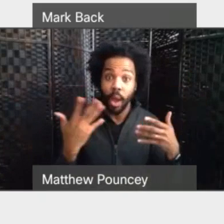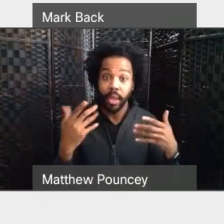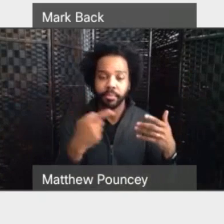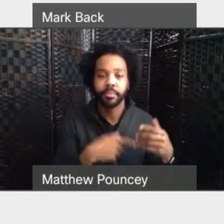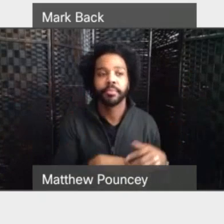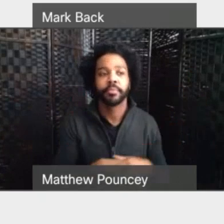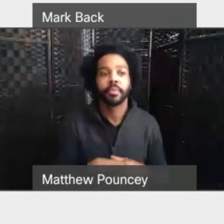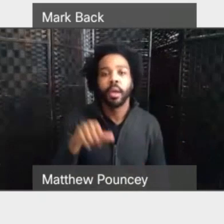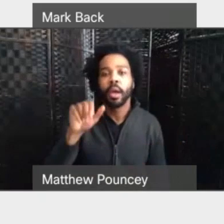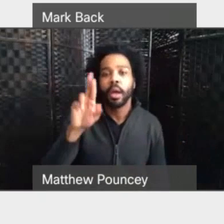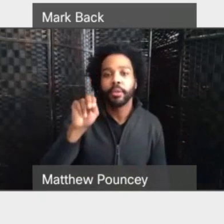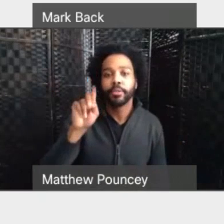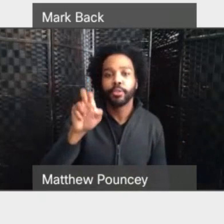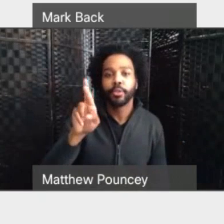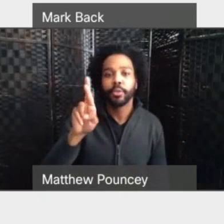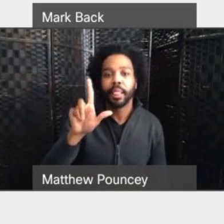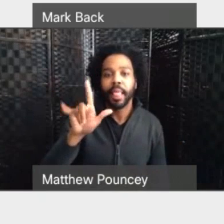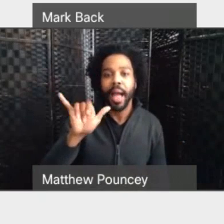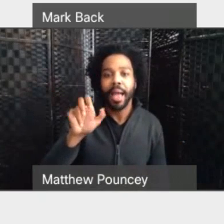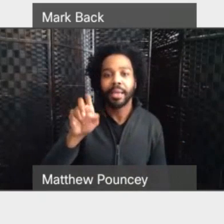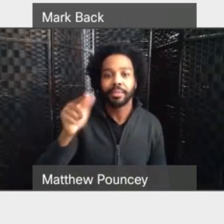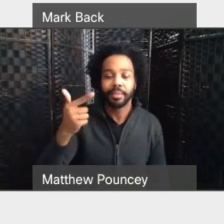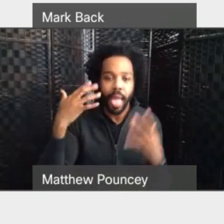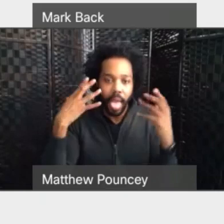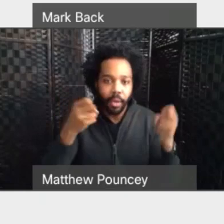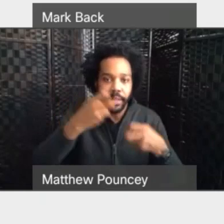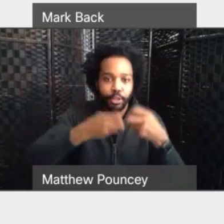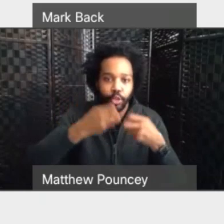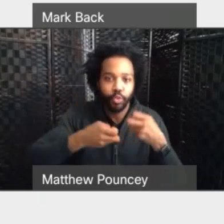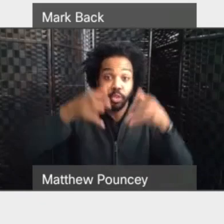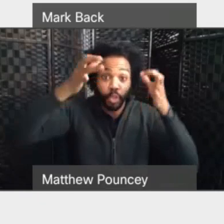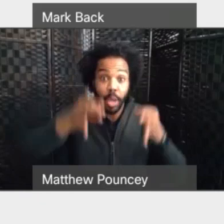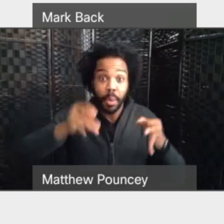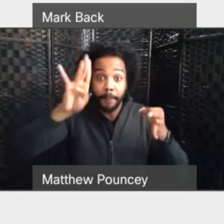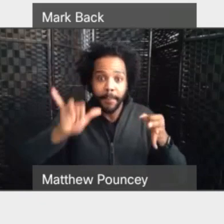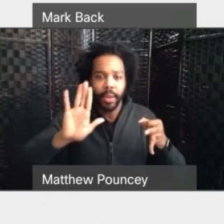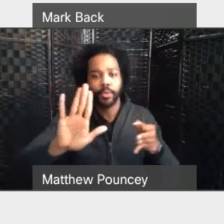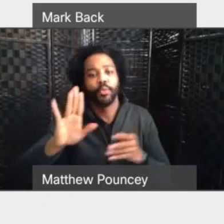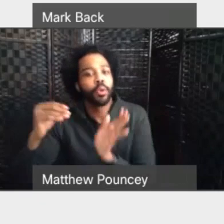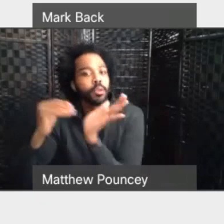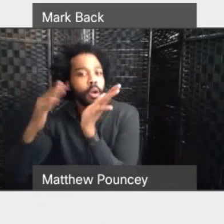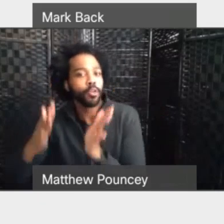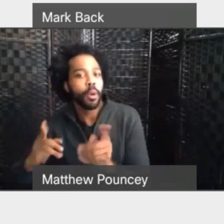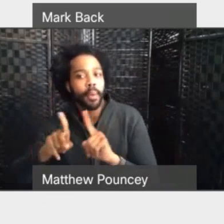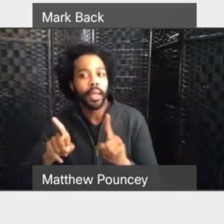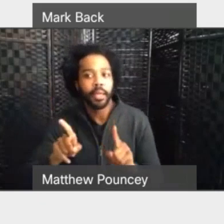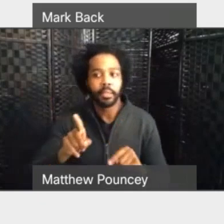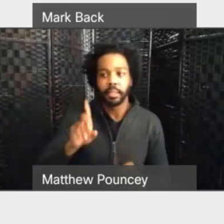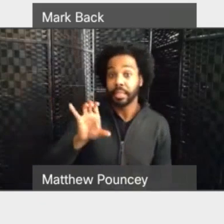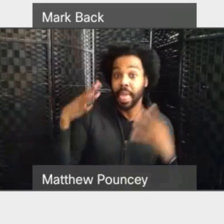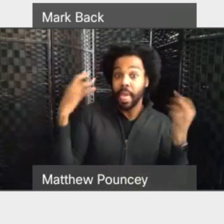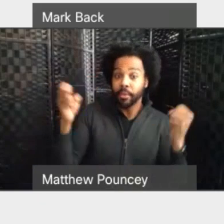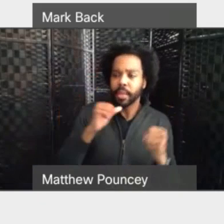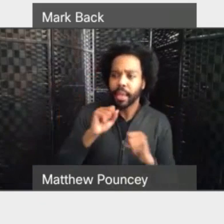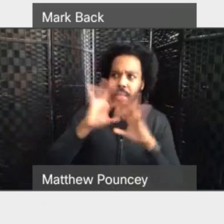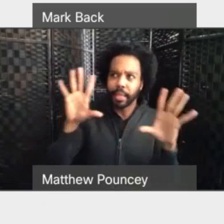underlying health conditions as determined by your physician, but they are not clear yet on exactly what, if any,